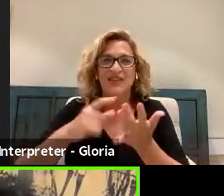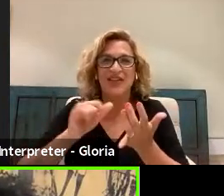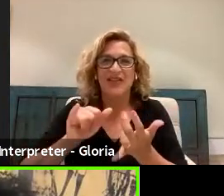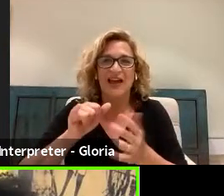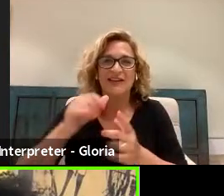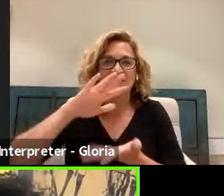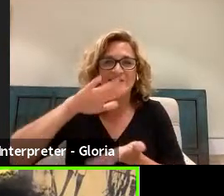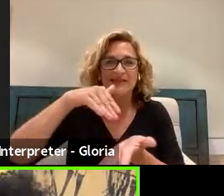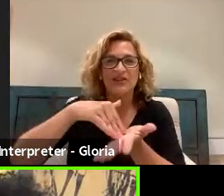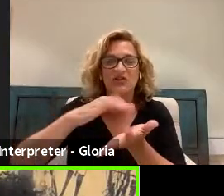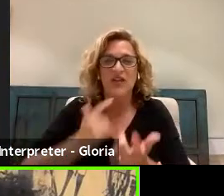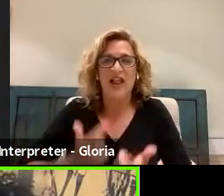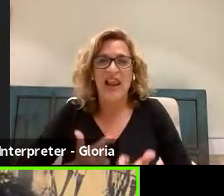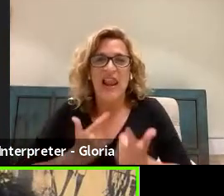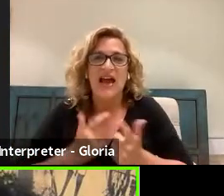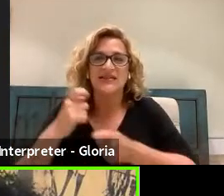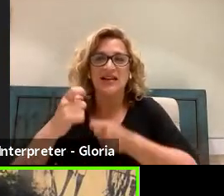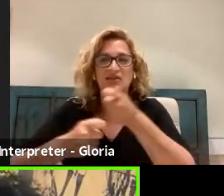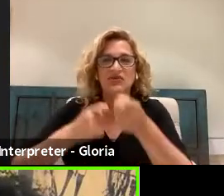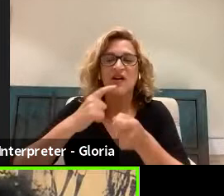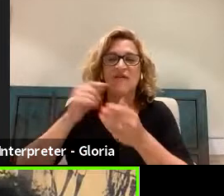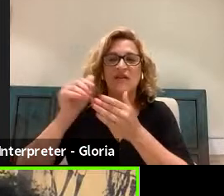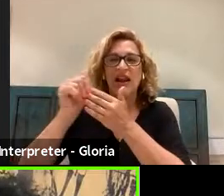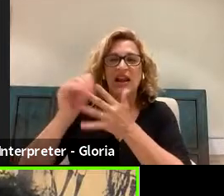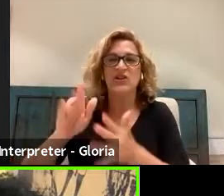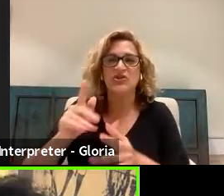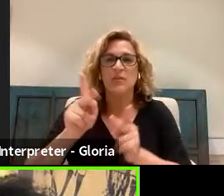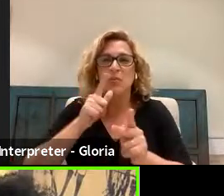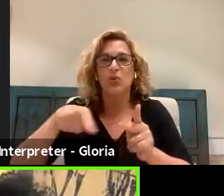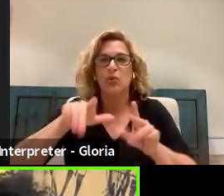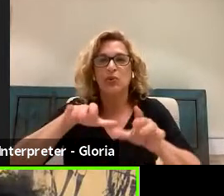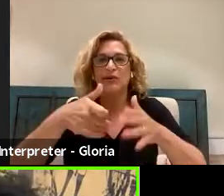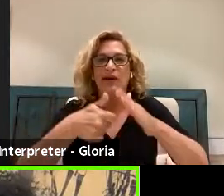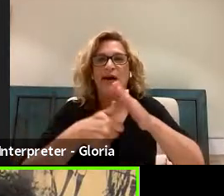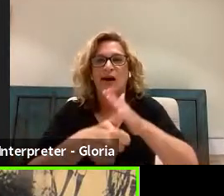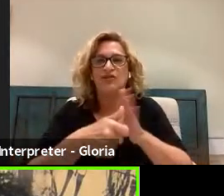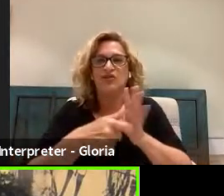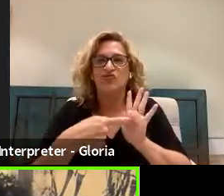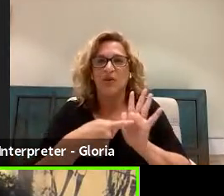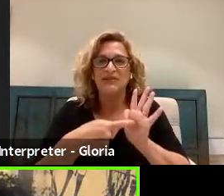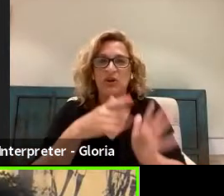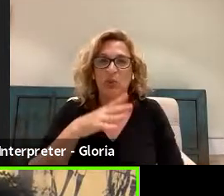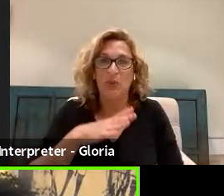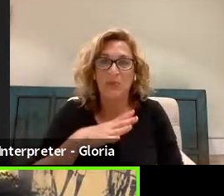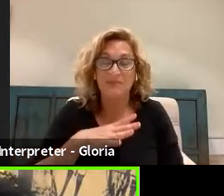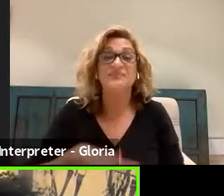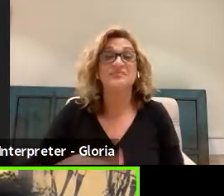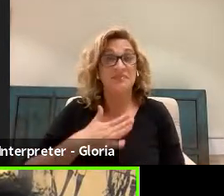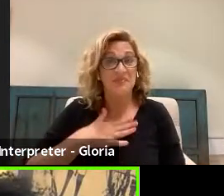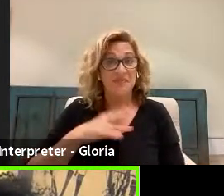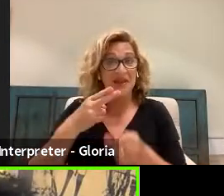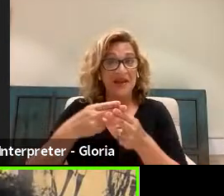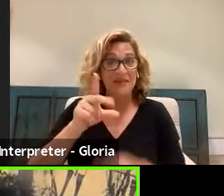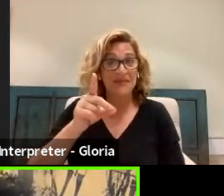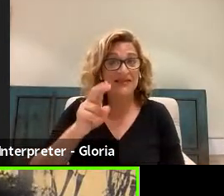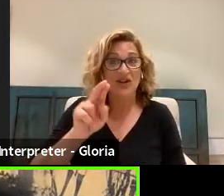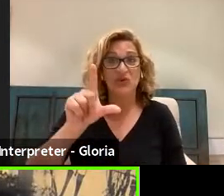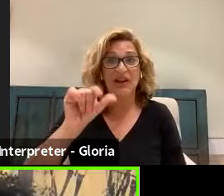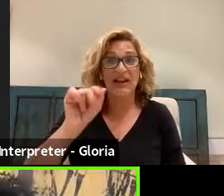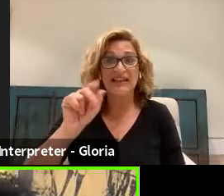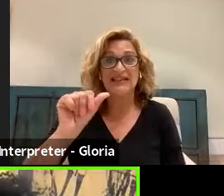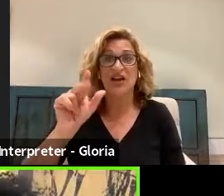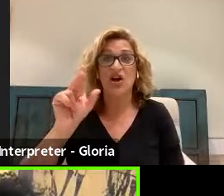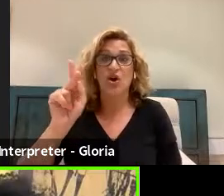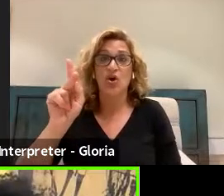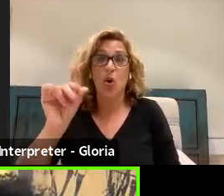experience and contributions and leadership of underrepresented women. My name is Dr. Lisa Coleman. My pronouns